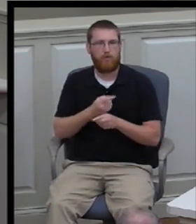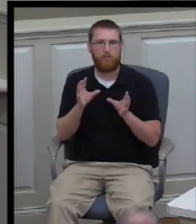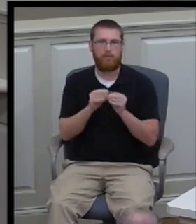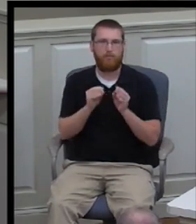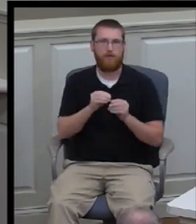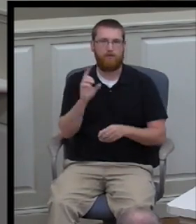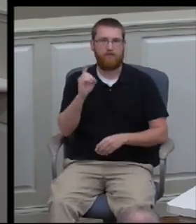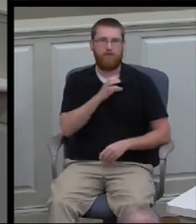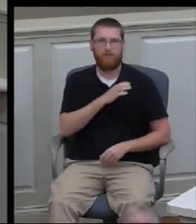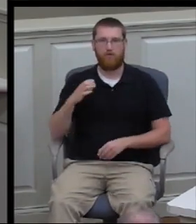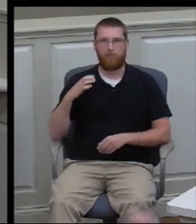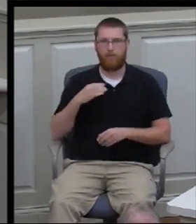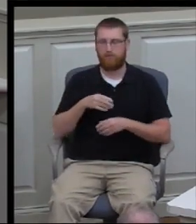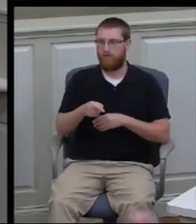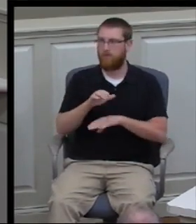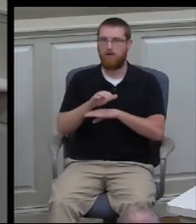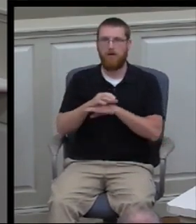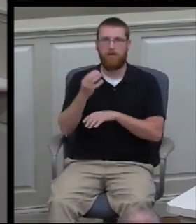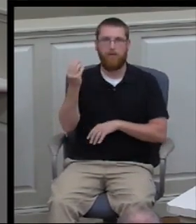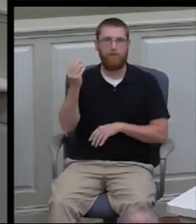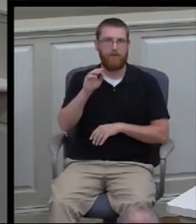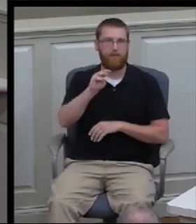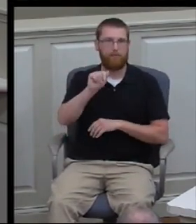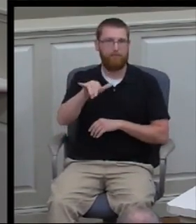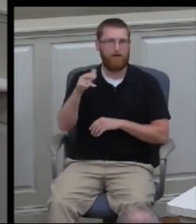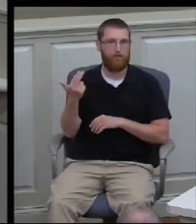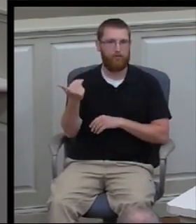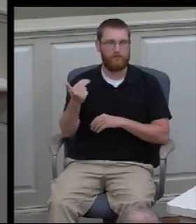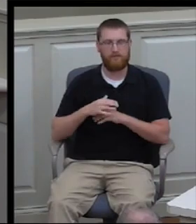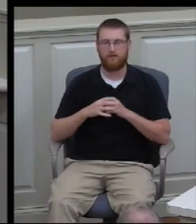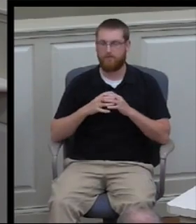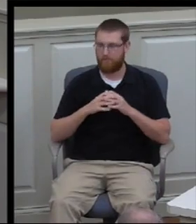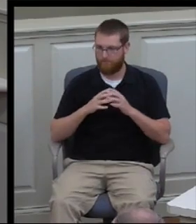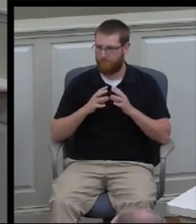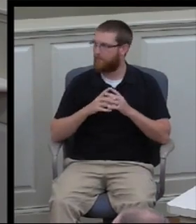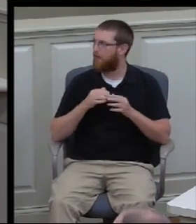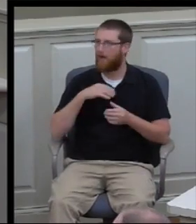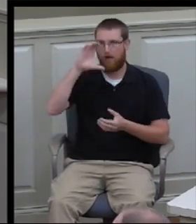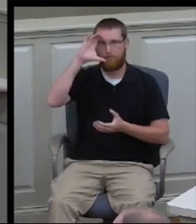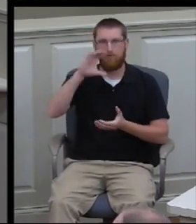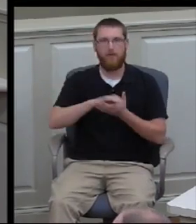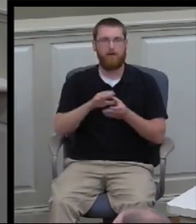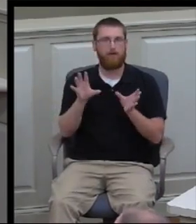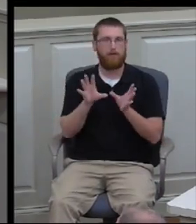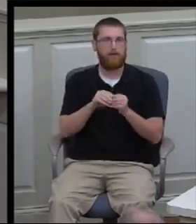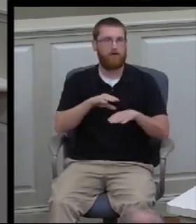Danville City Commission for this evening, Monday, May the 13th, and I believe we have a